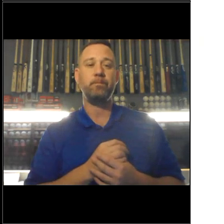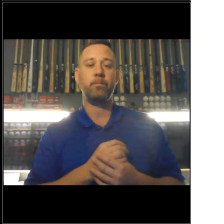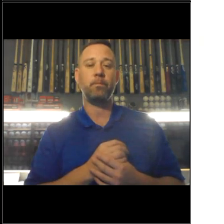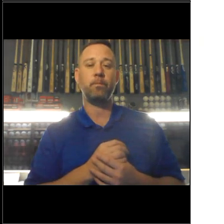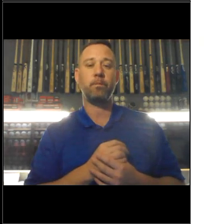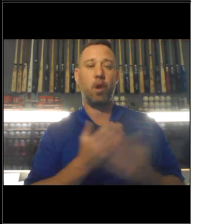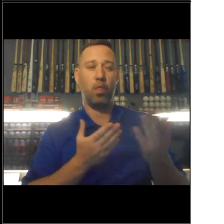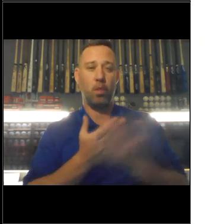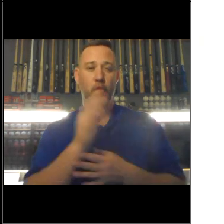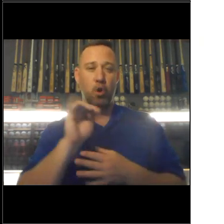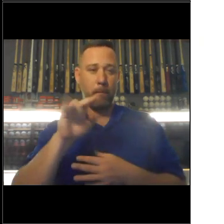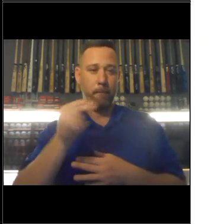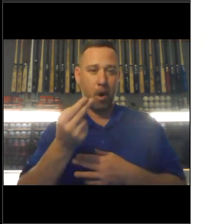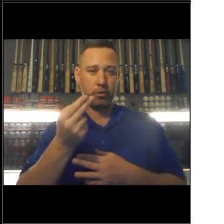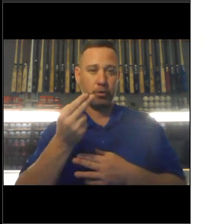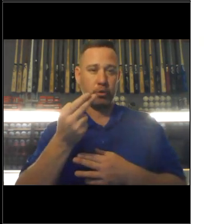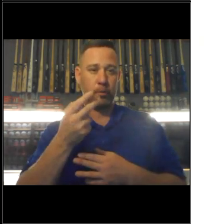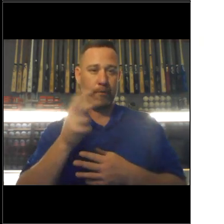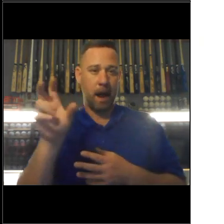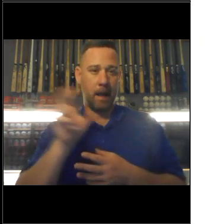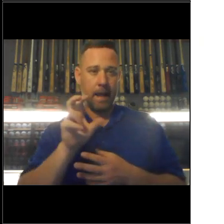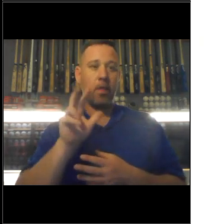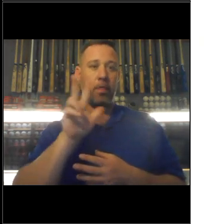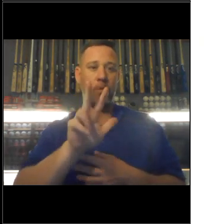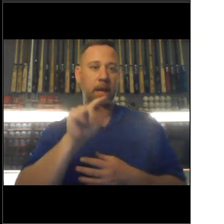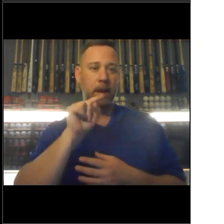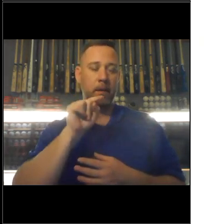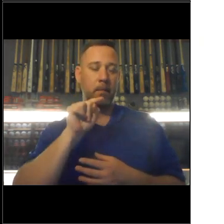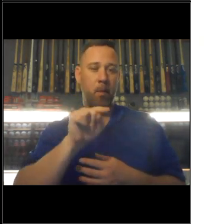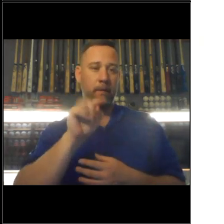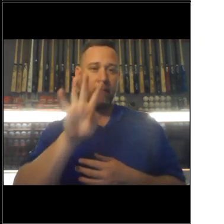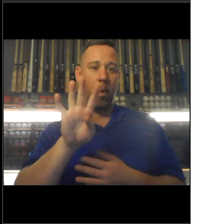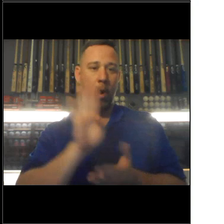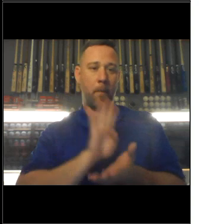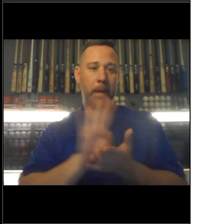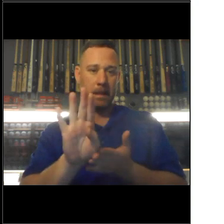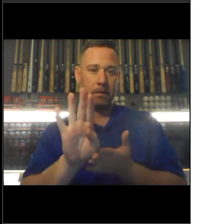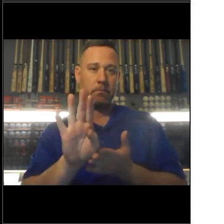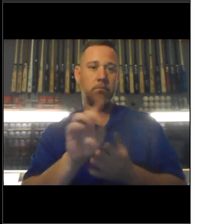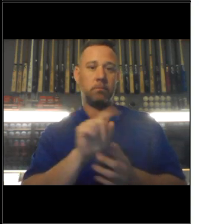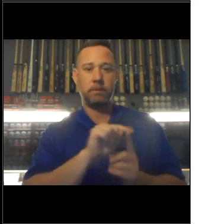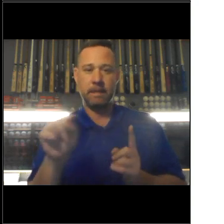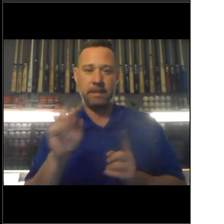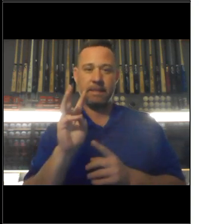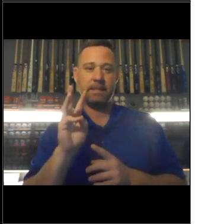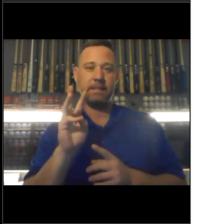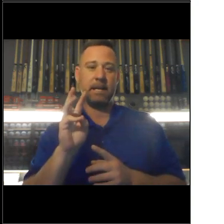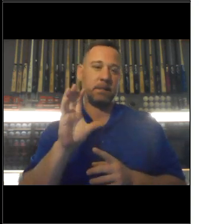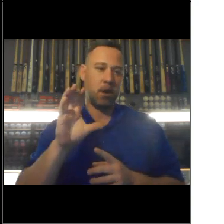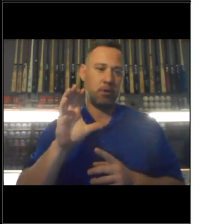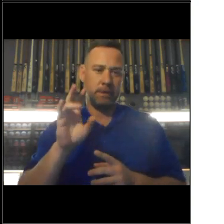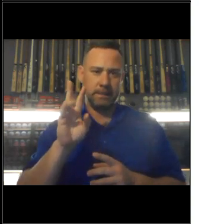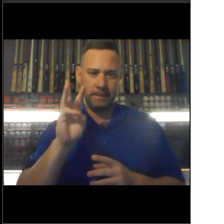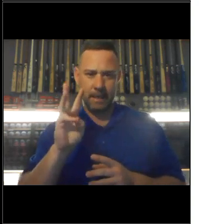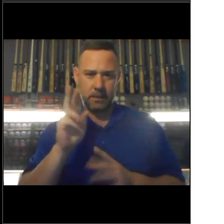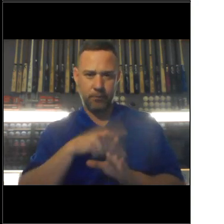Through March, the Commission has allocated approximately $3.4 billion across 606 projects across